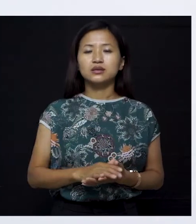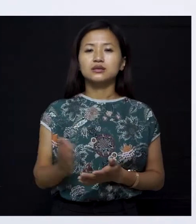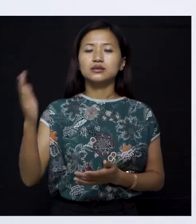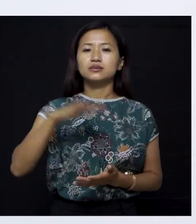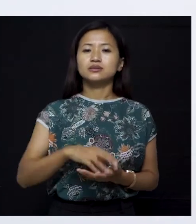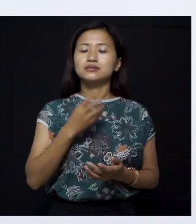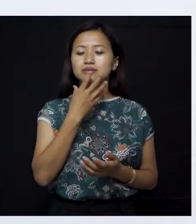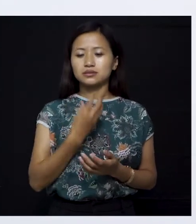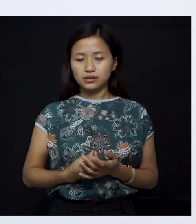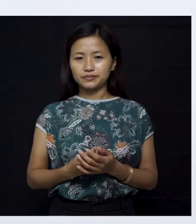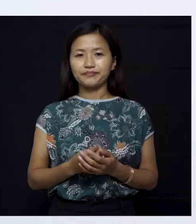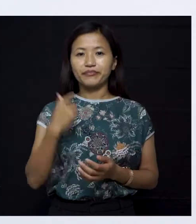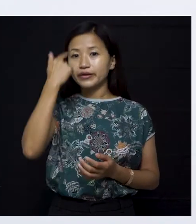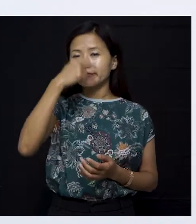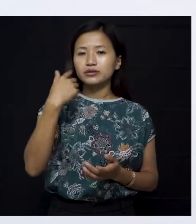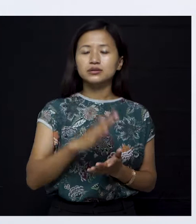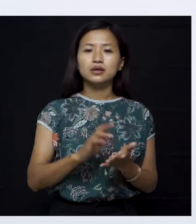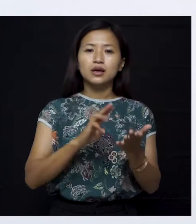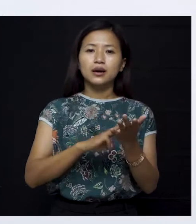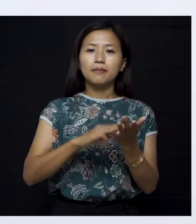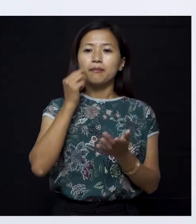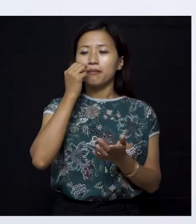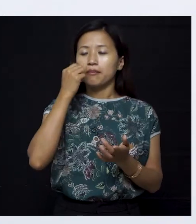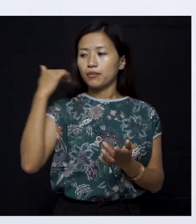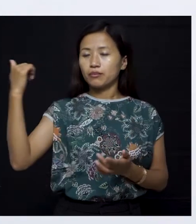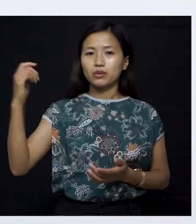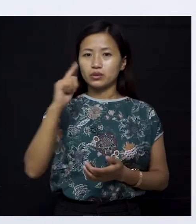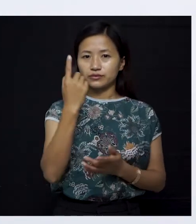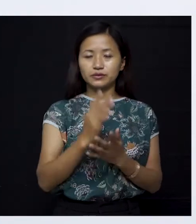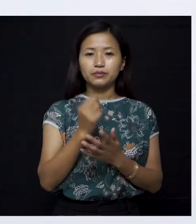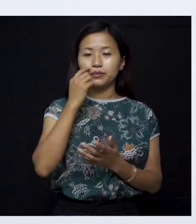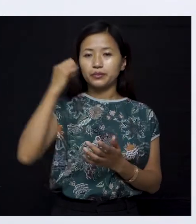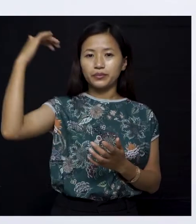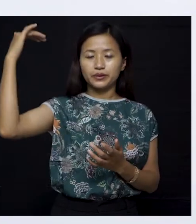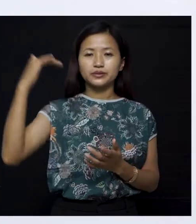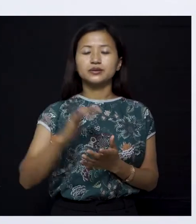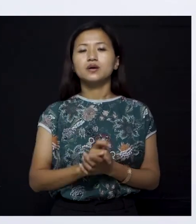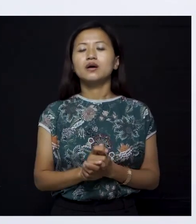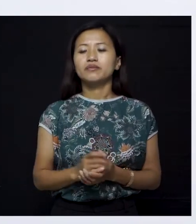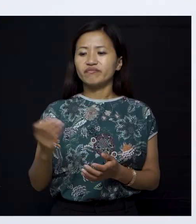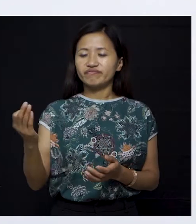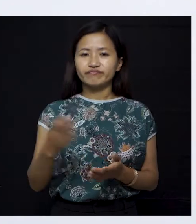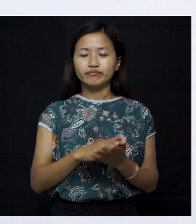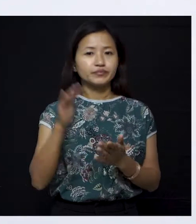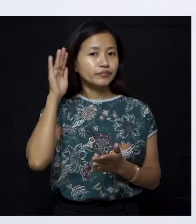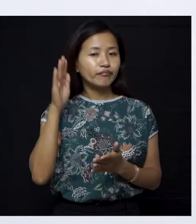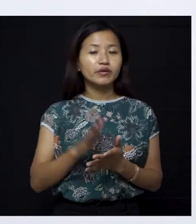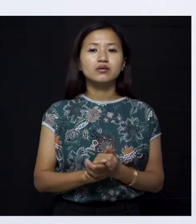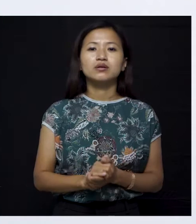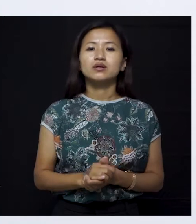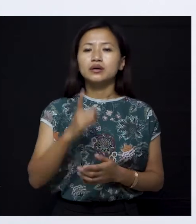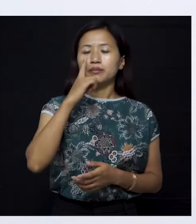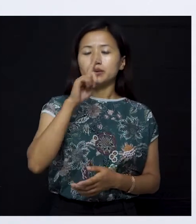Because their brother, okay? Michael was one of their brother and he was not found. No news about him was heard, and the